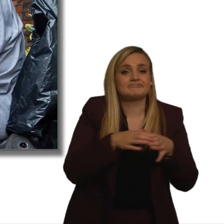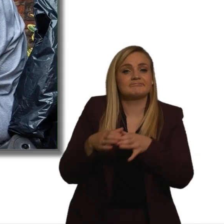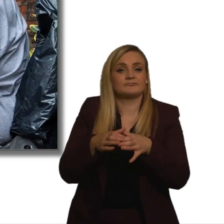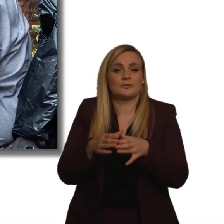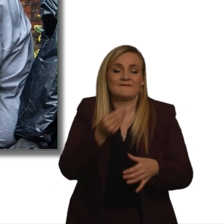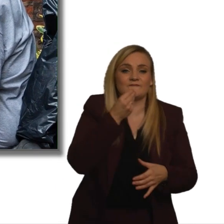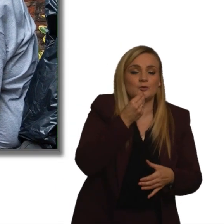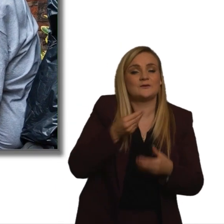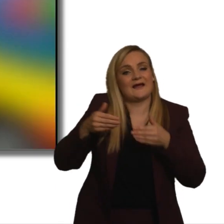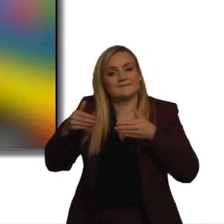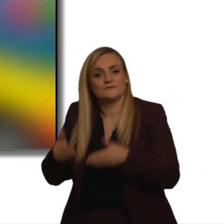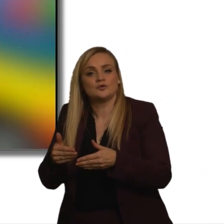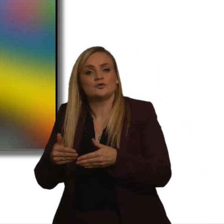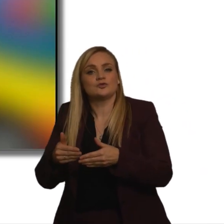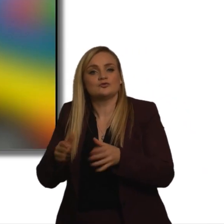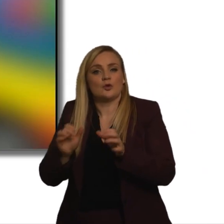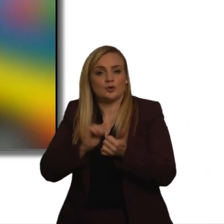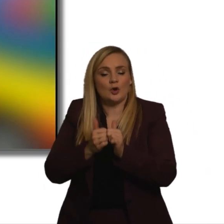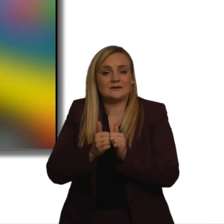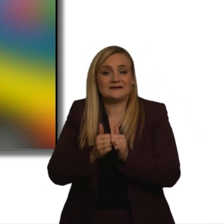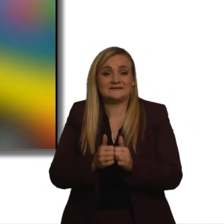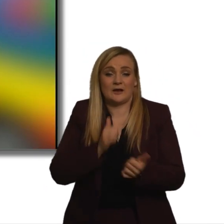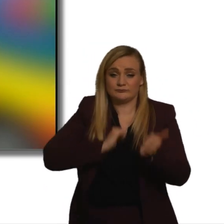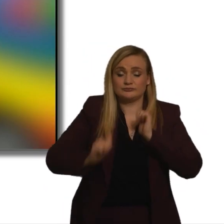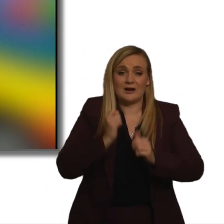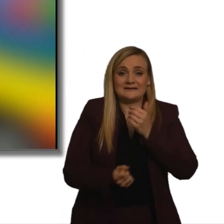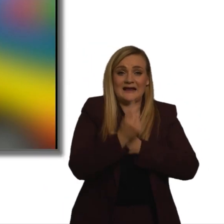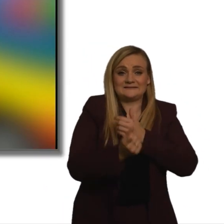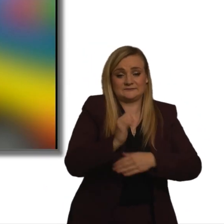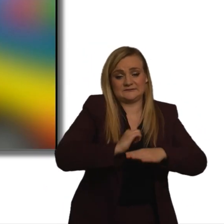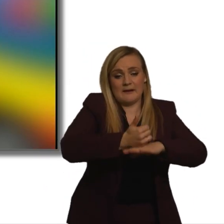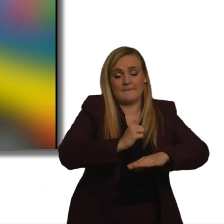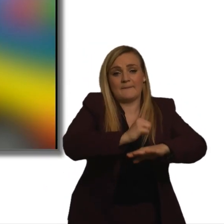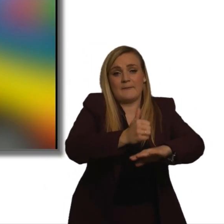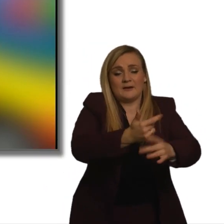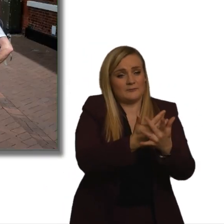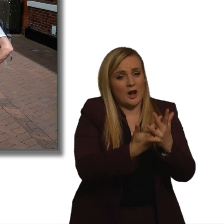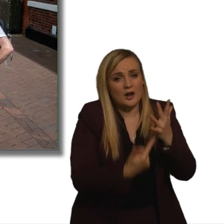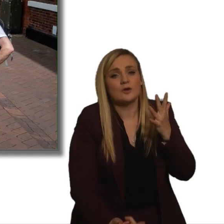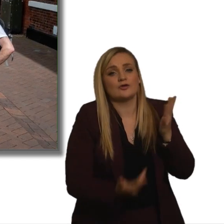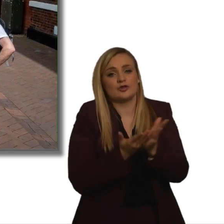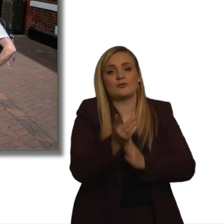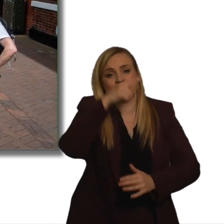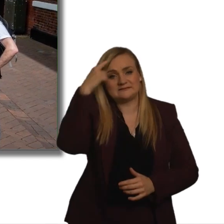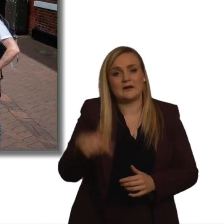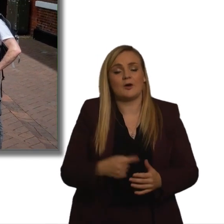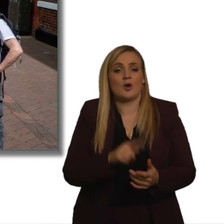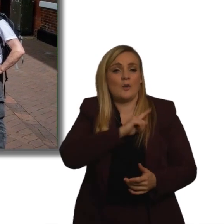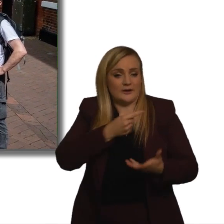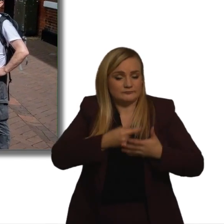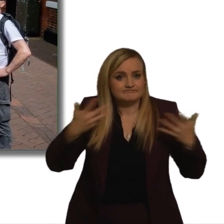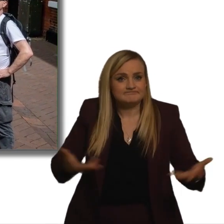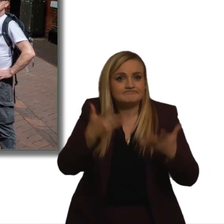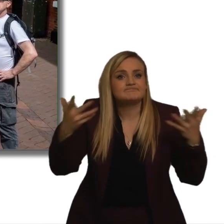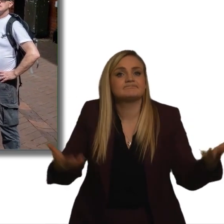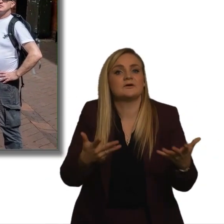business, MCC supported 7 Pride of activities over the summer as part of the Society's campaign to raise awareness